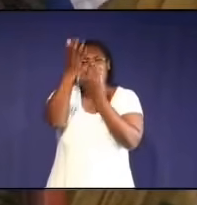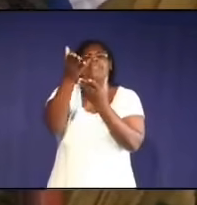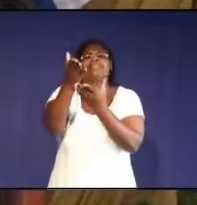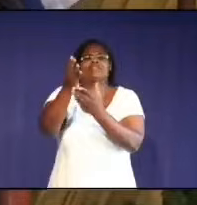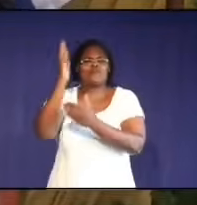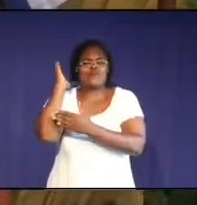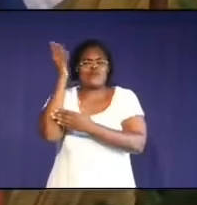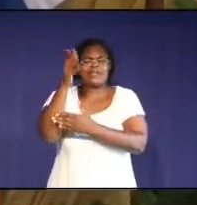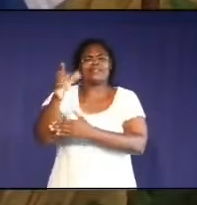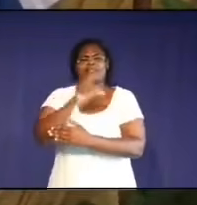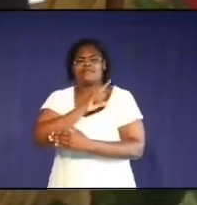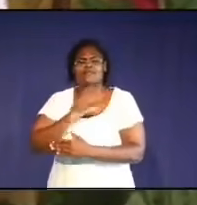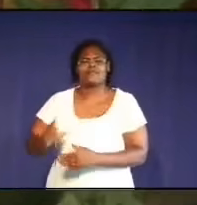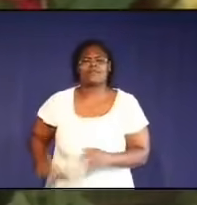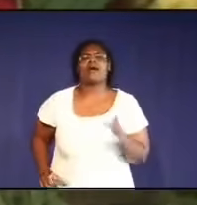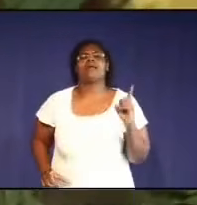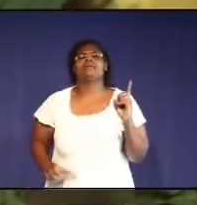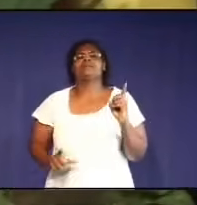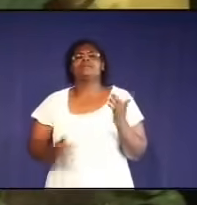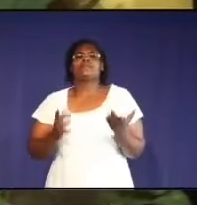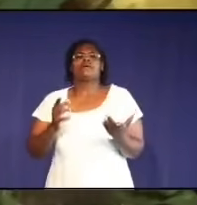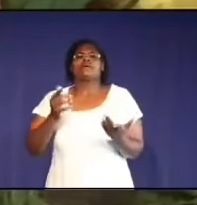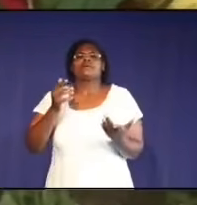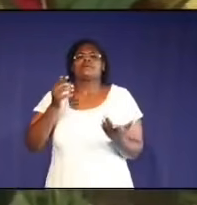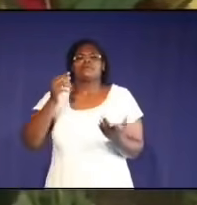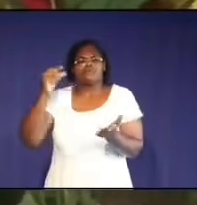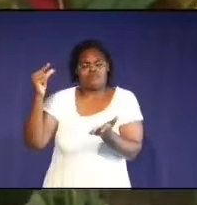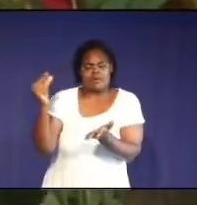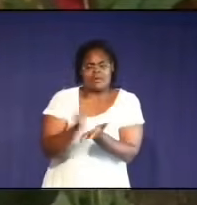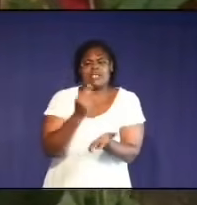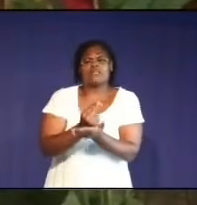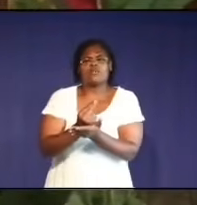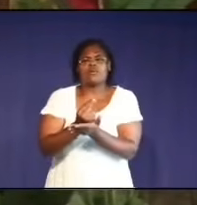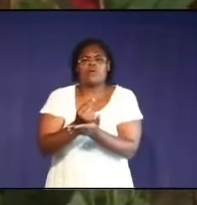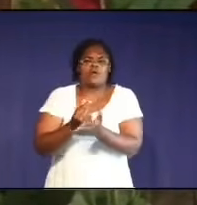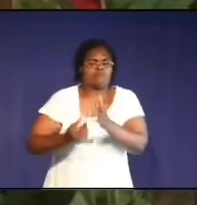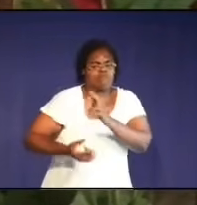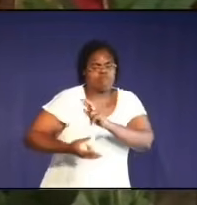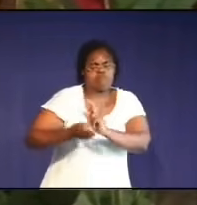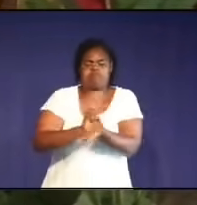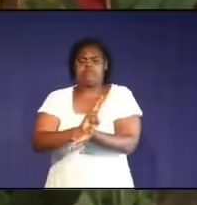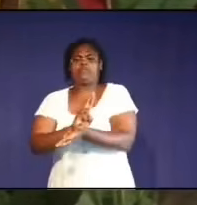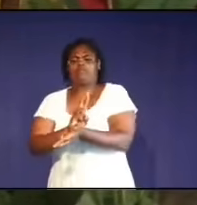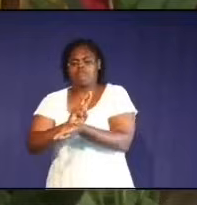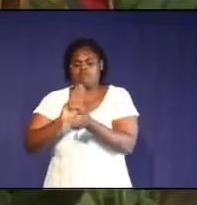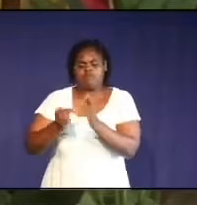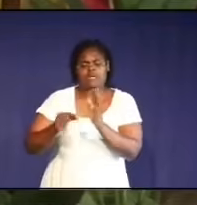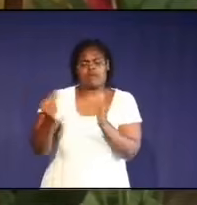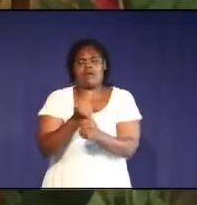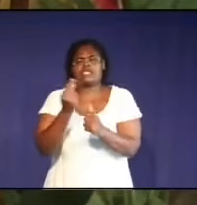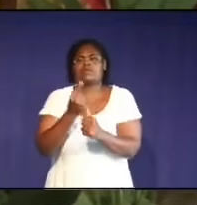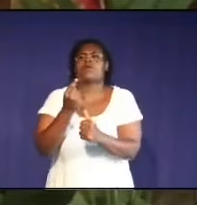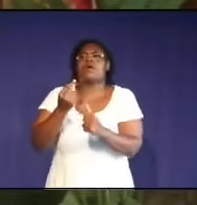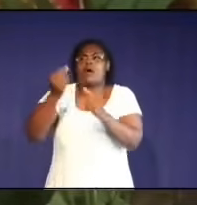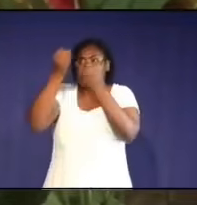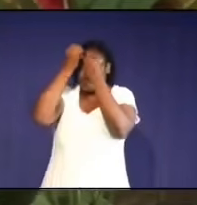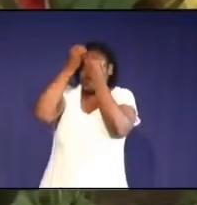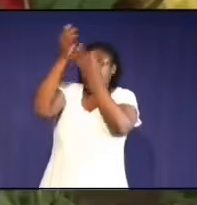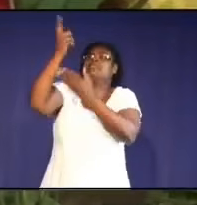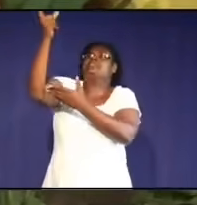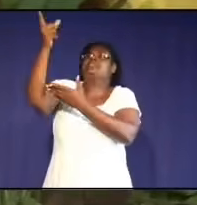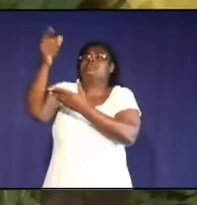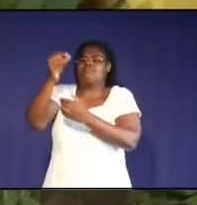the will of God, the gospel of repentance from sin, the gospel of obedience to Jesus, the gospel